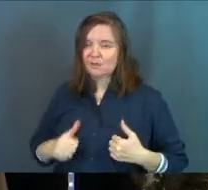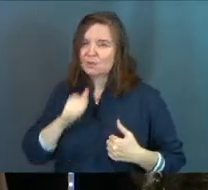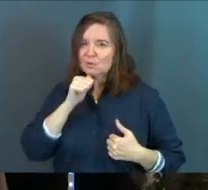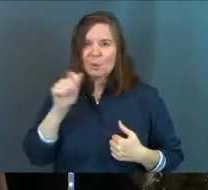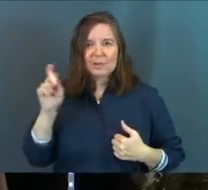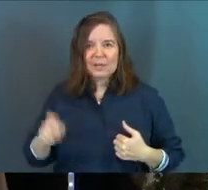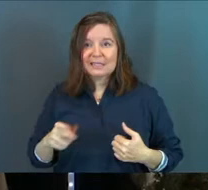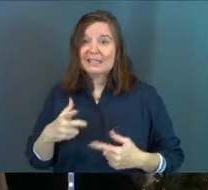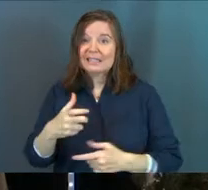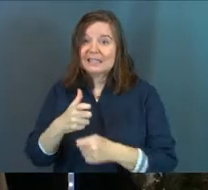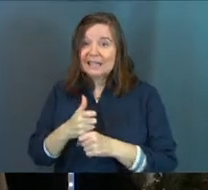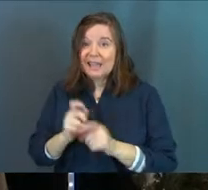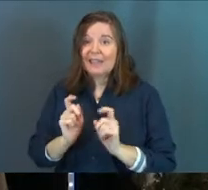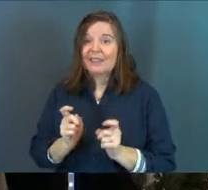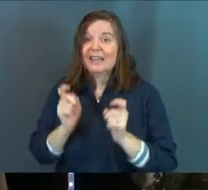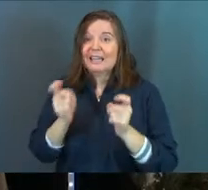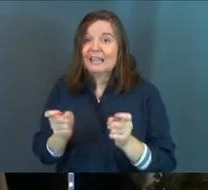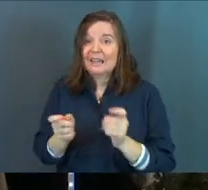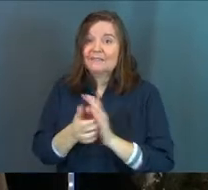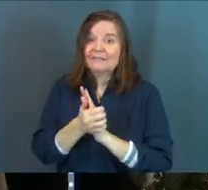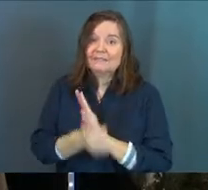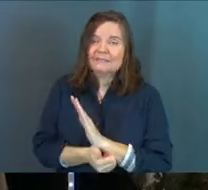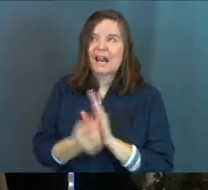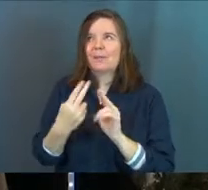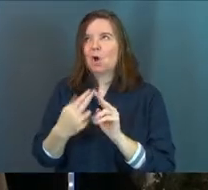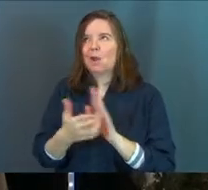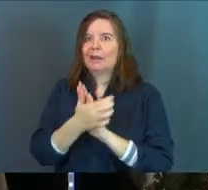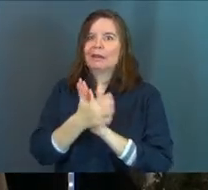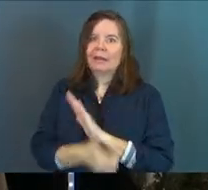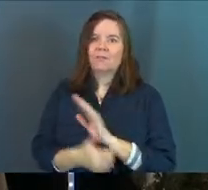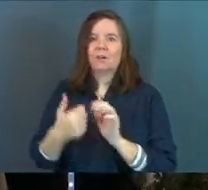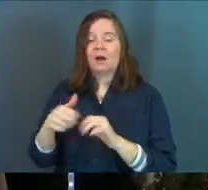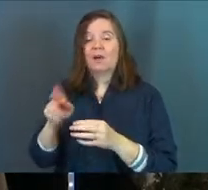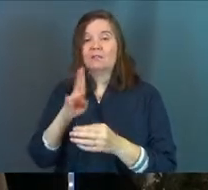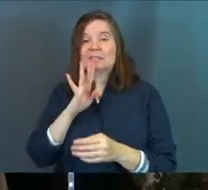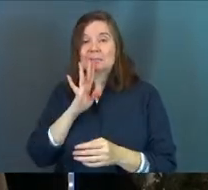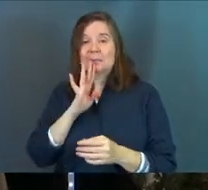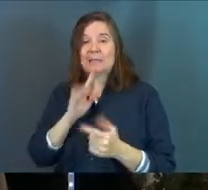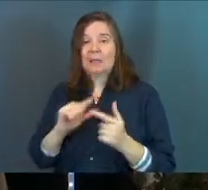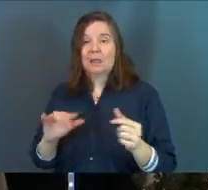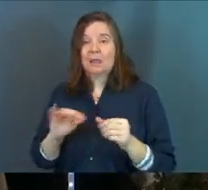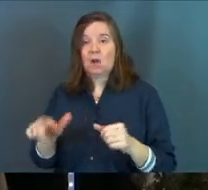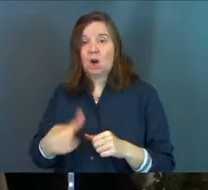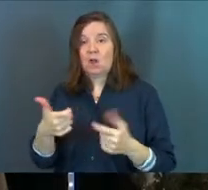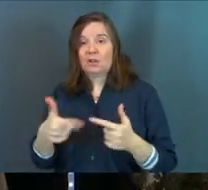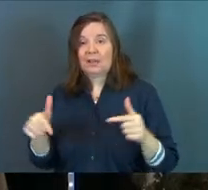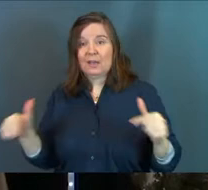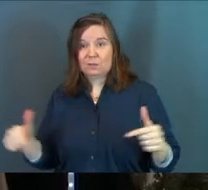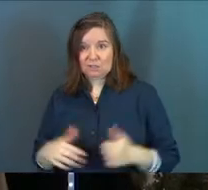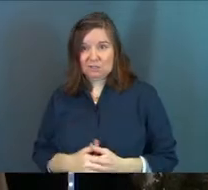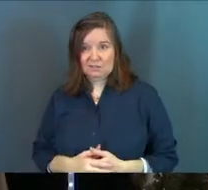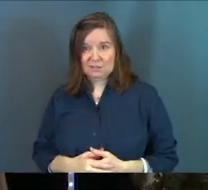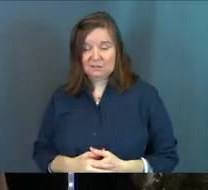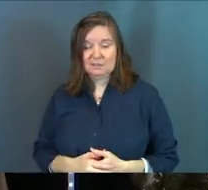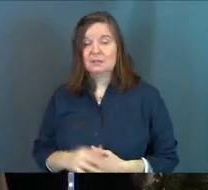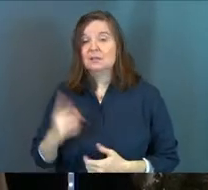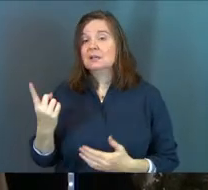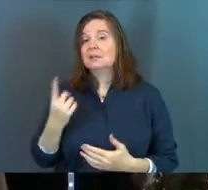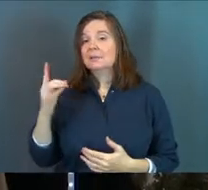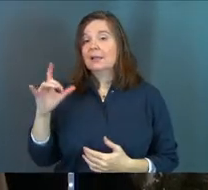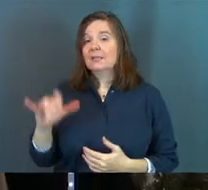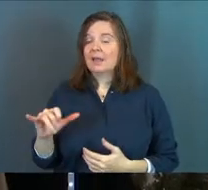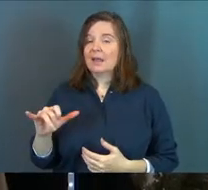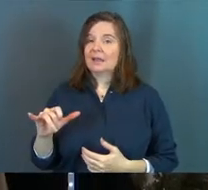not necessarily get the gift, and I'm going to call it a gift, of speaking in other languages. And